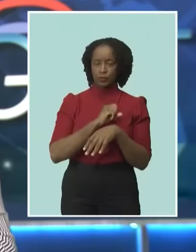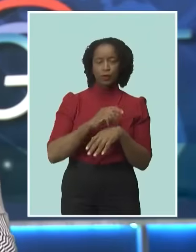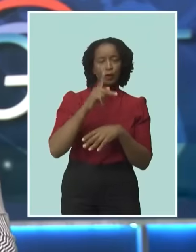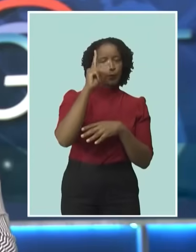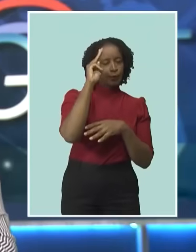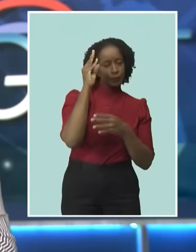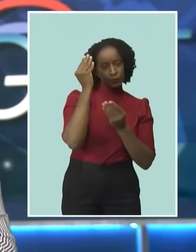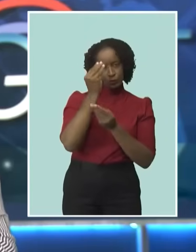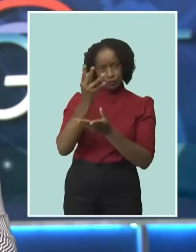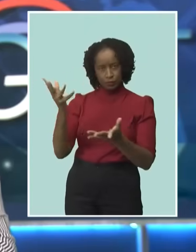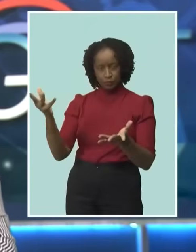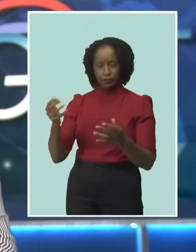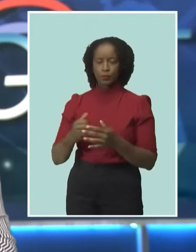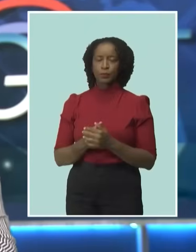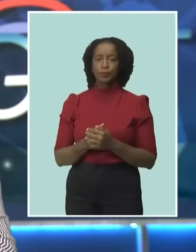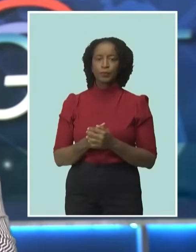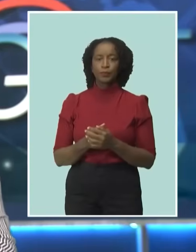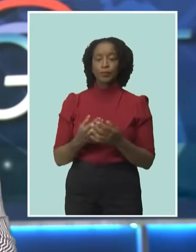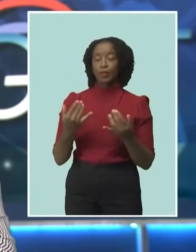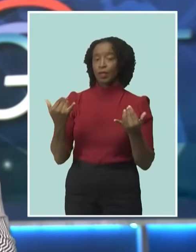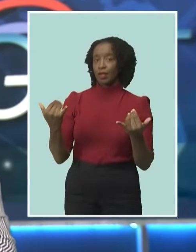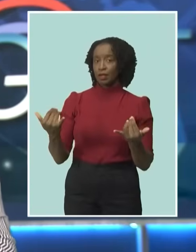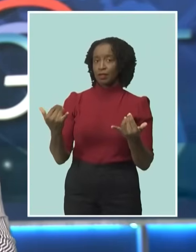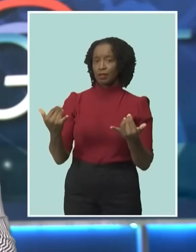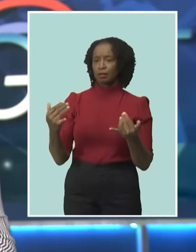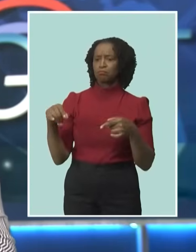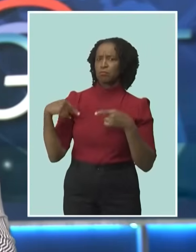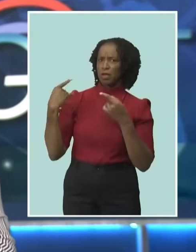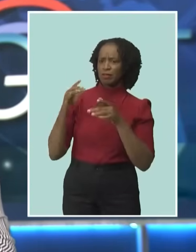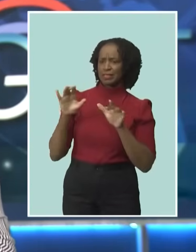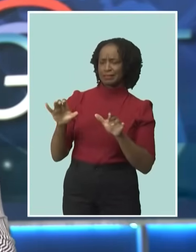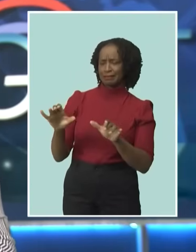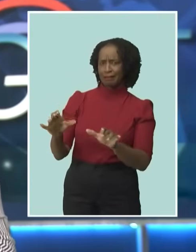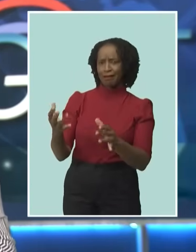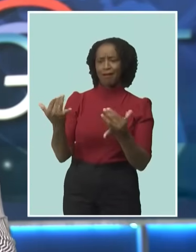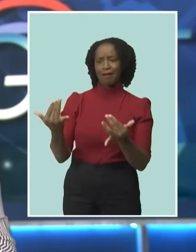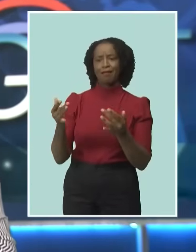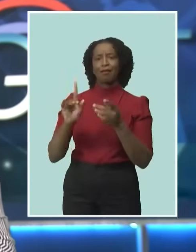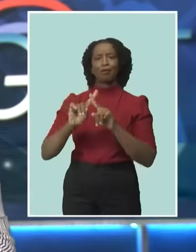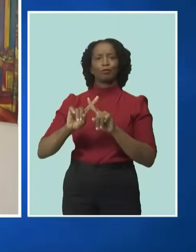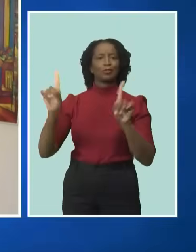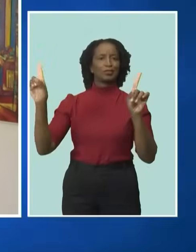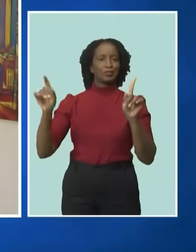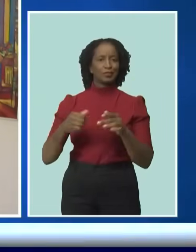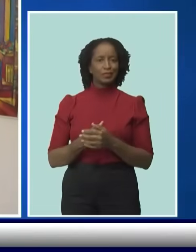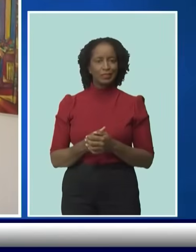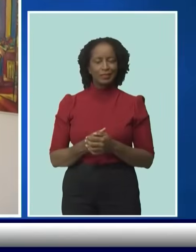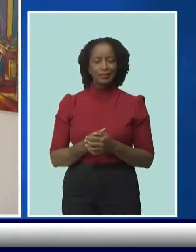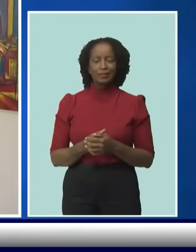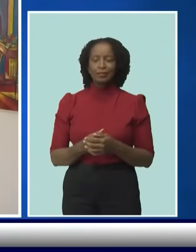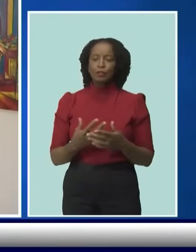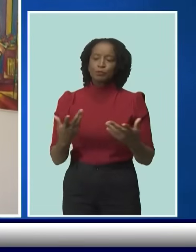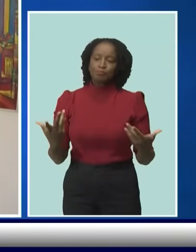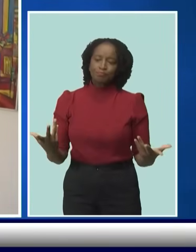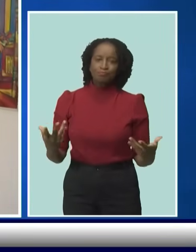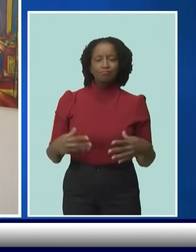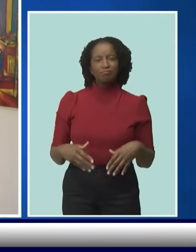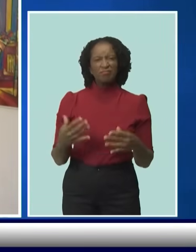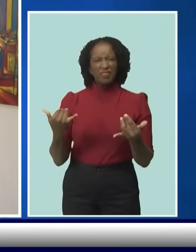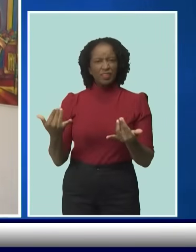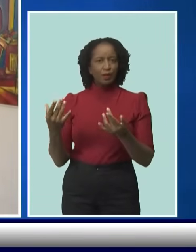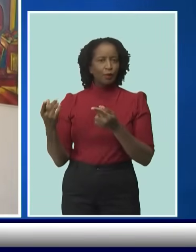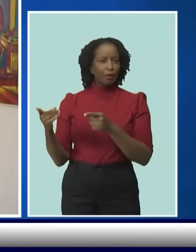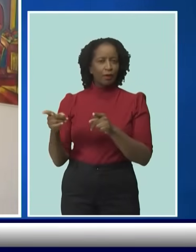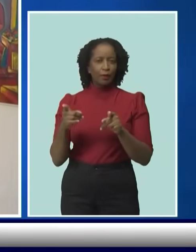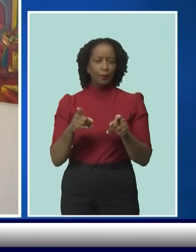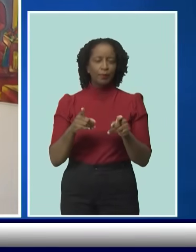her that she's about to enter a different phase of her life. In these moments, it is